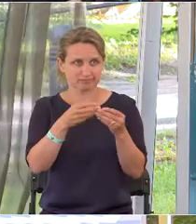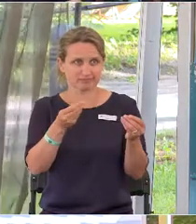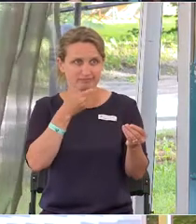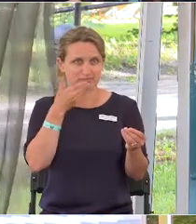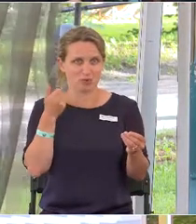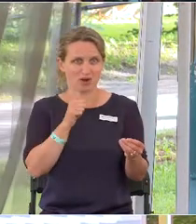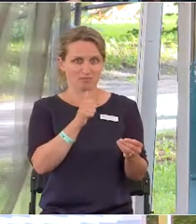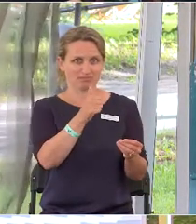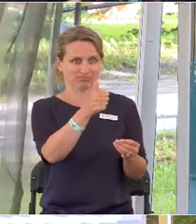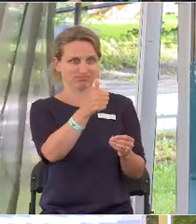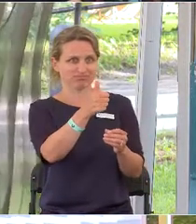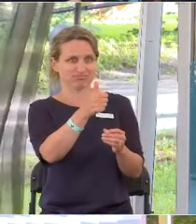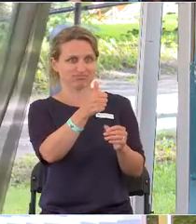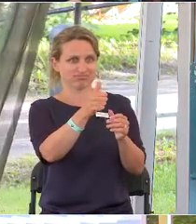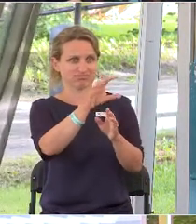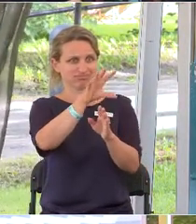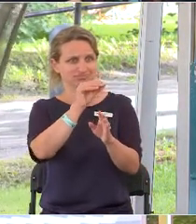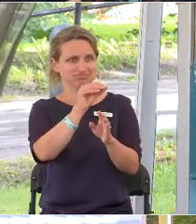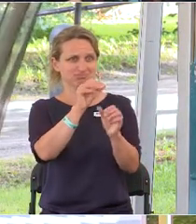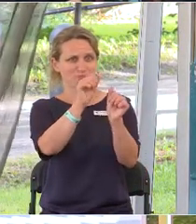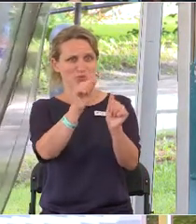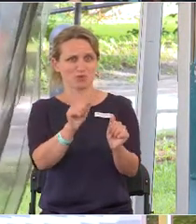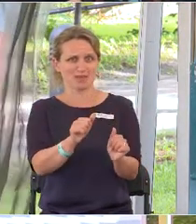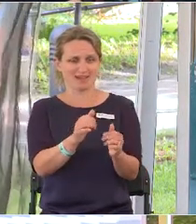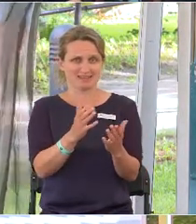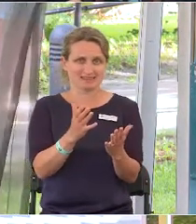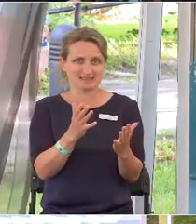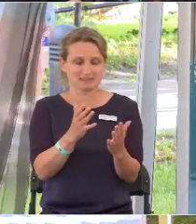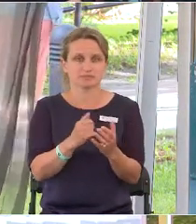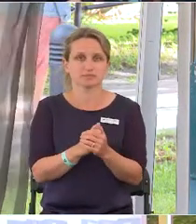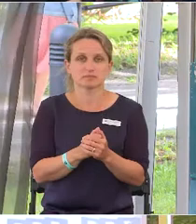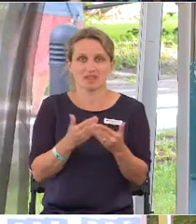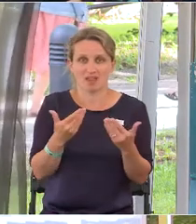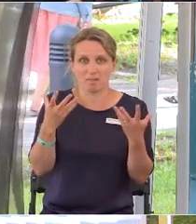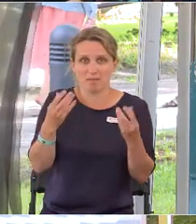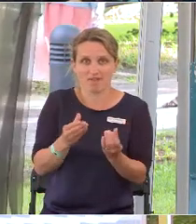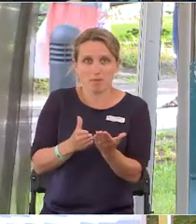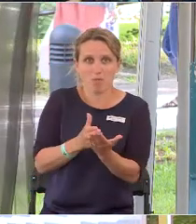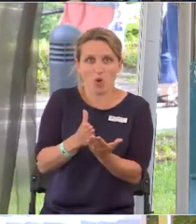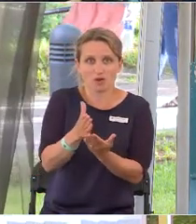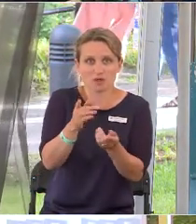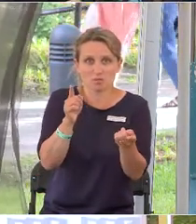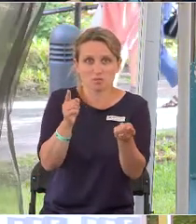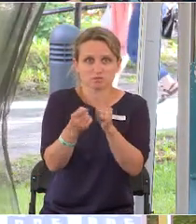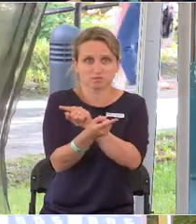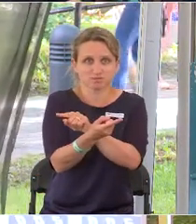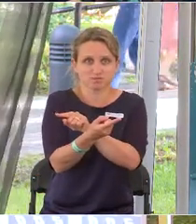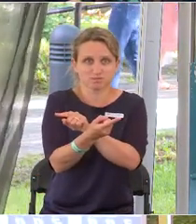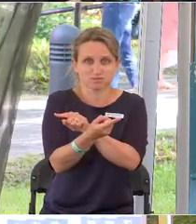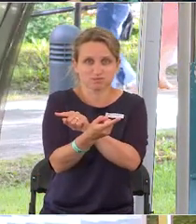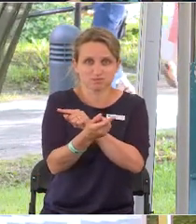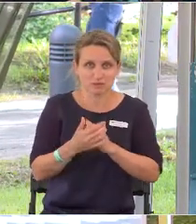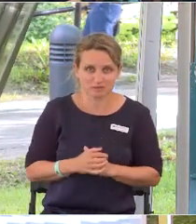that's probably right in the sense that doing politics has changed, and the element